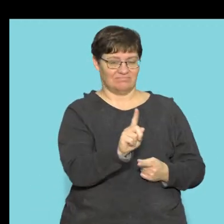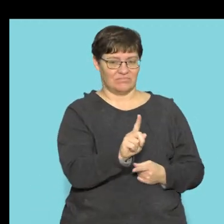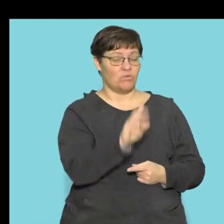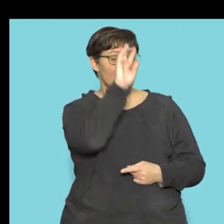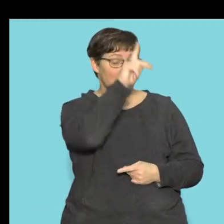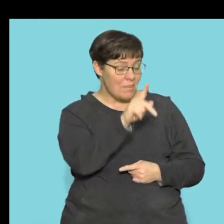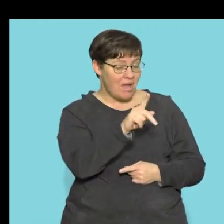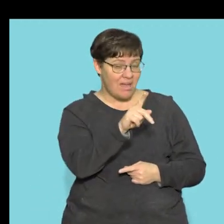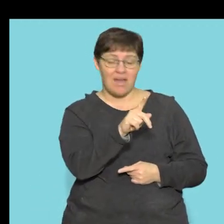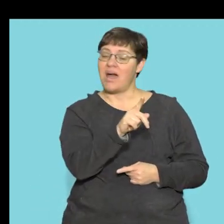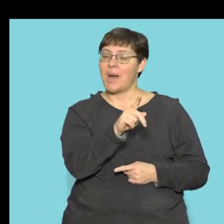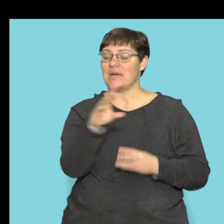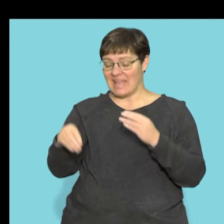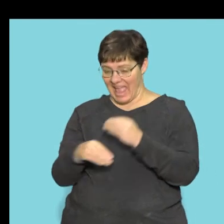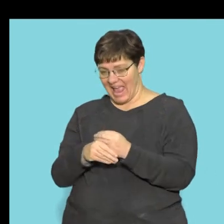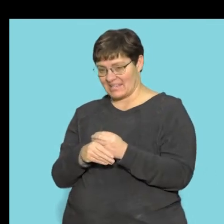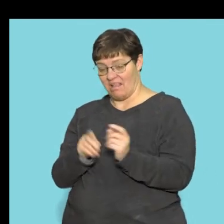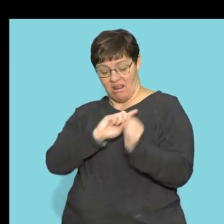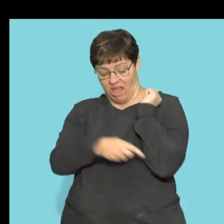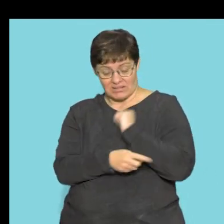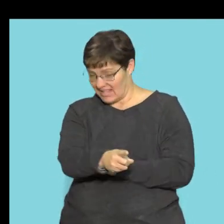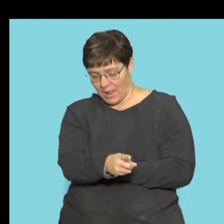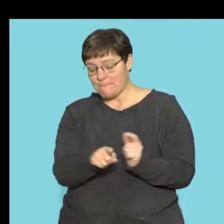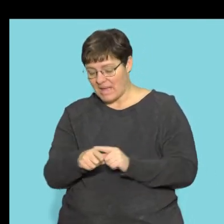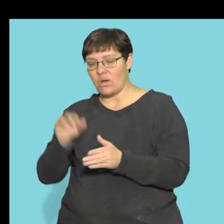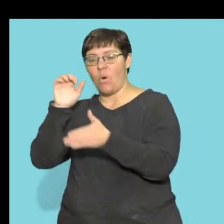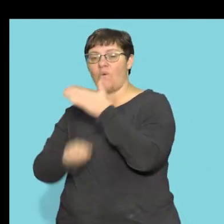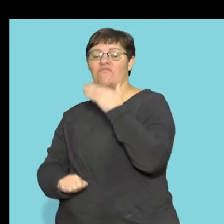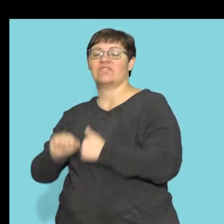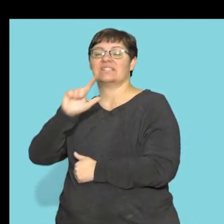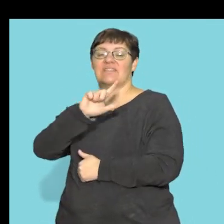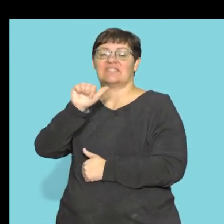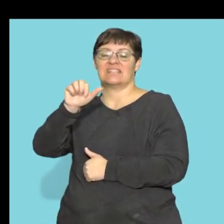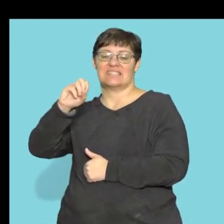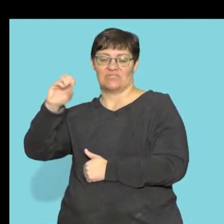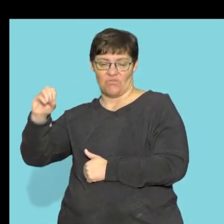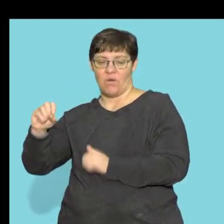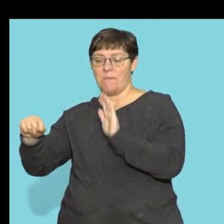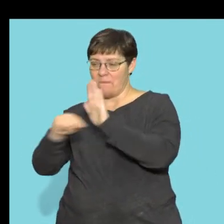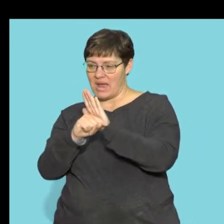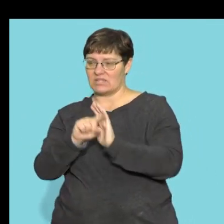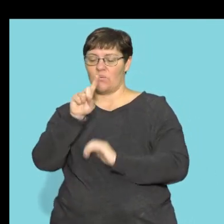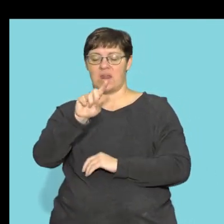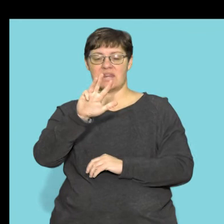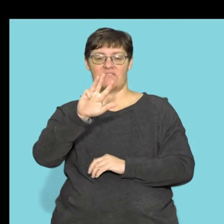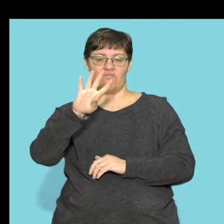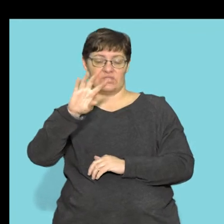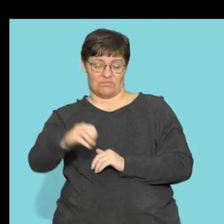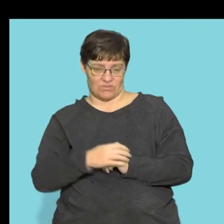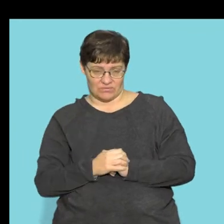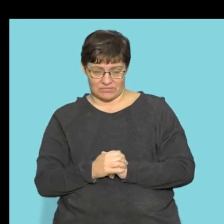not just leave it at that. So please just remember that is the last step that you need to do there, because I'm seeing that as I'm doing